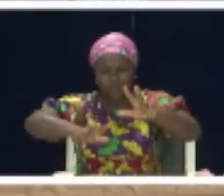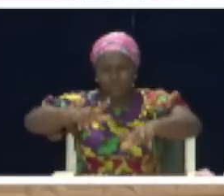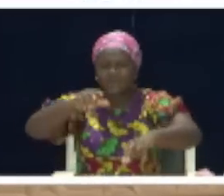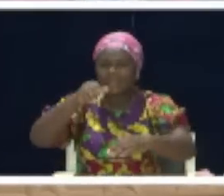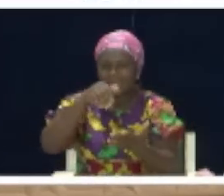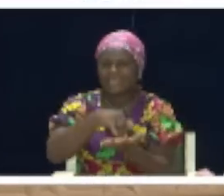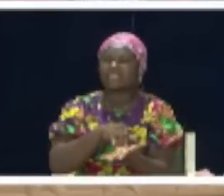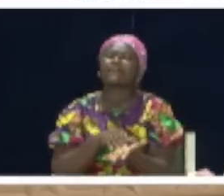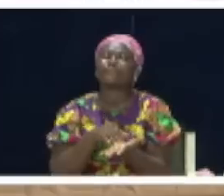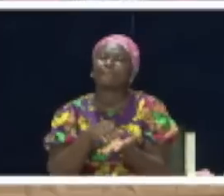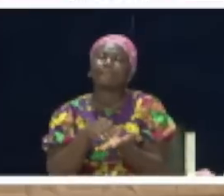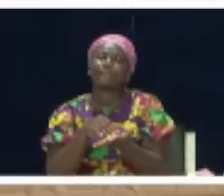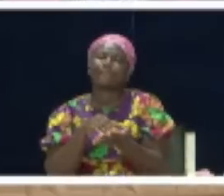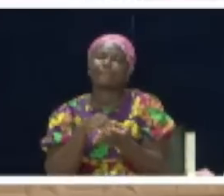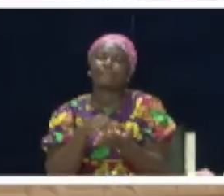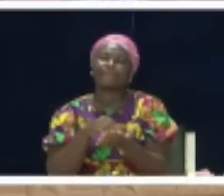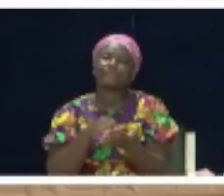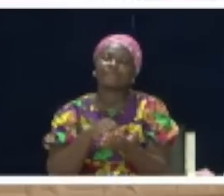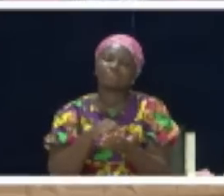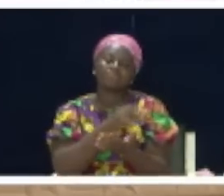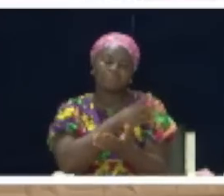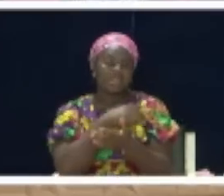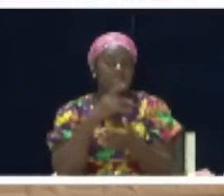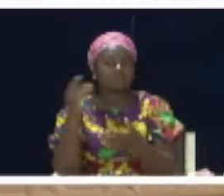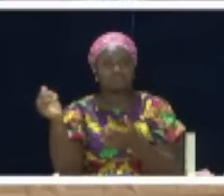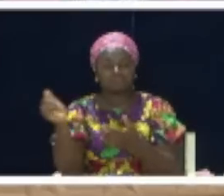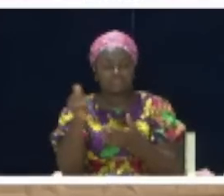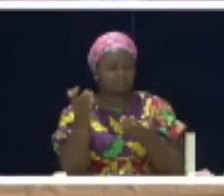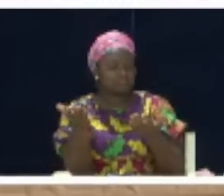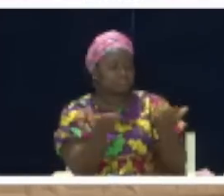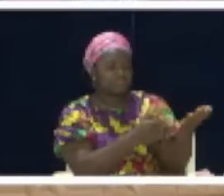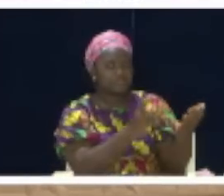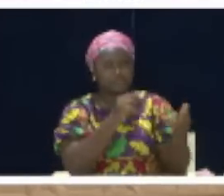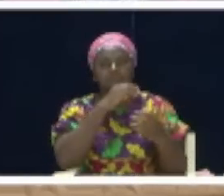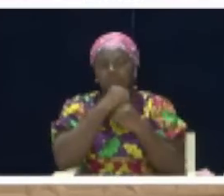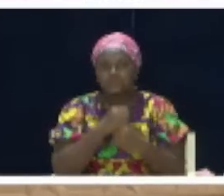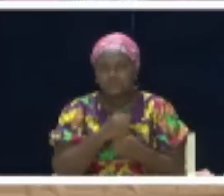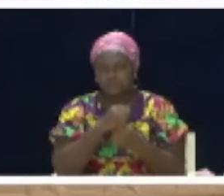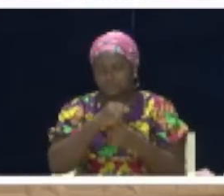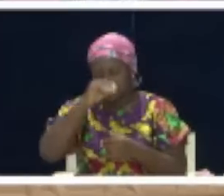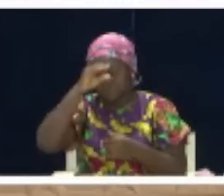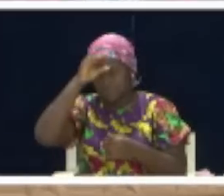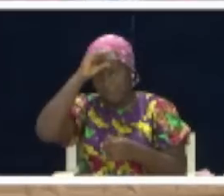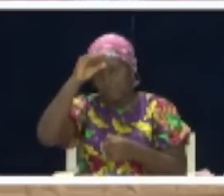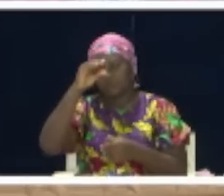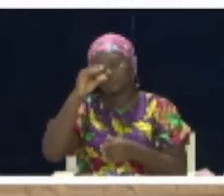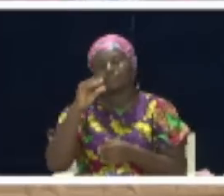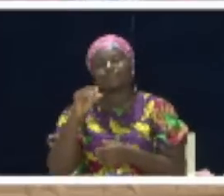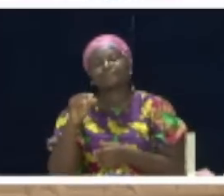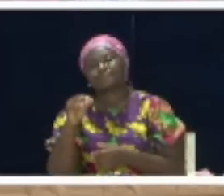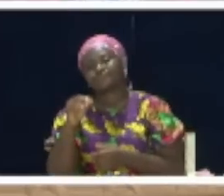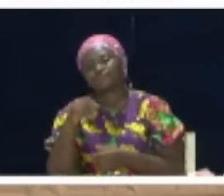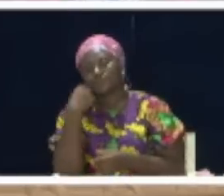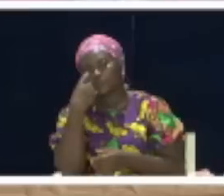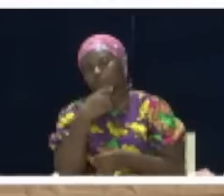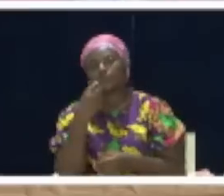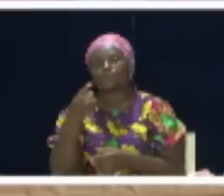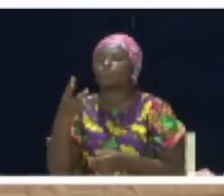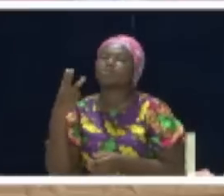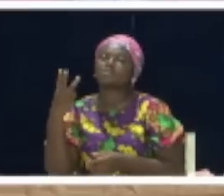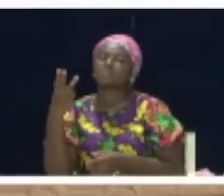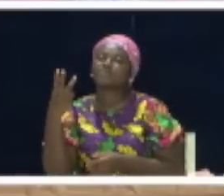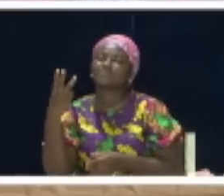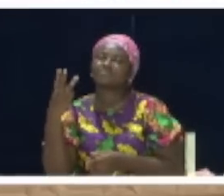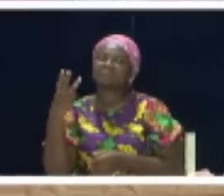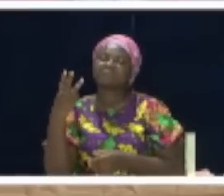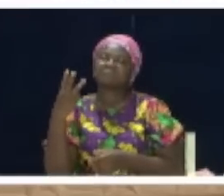And they brought the old man. was